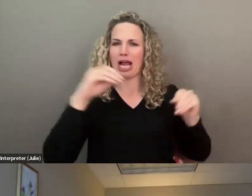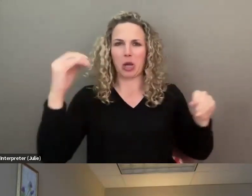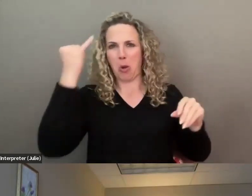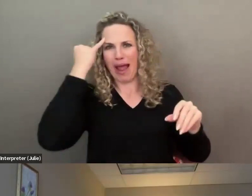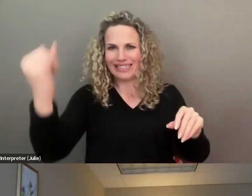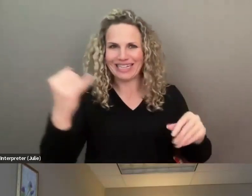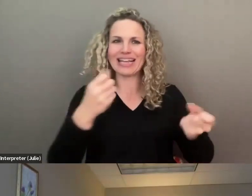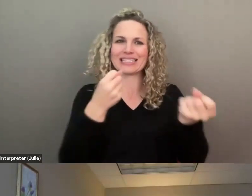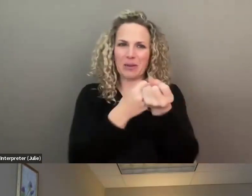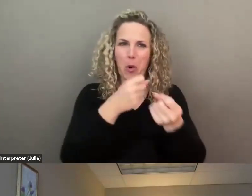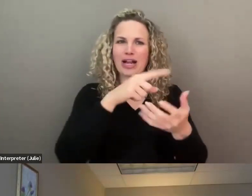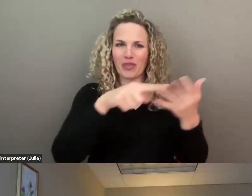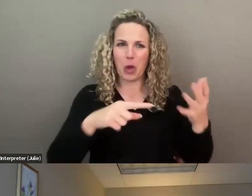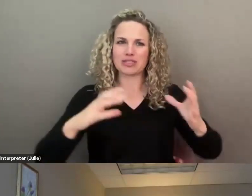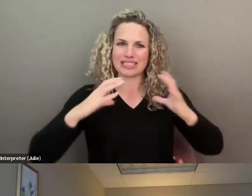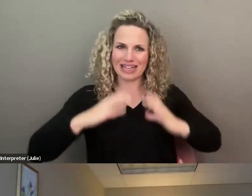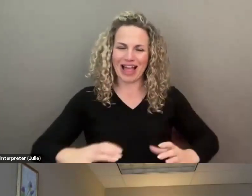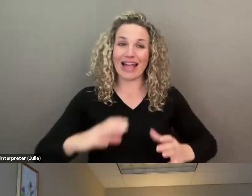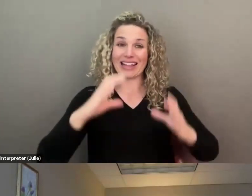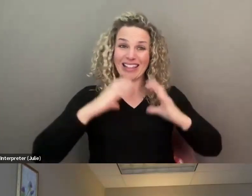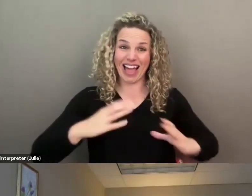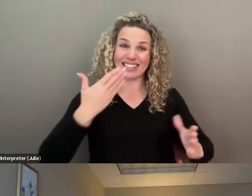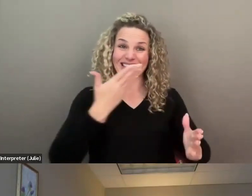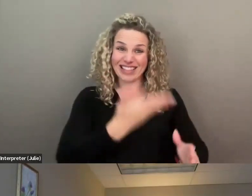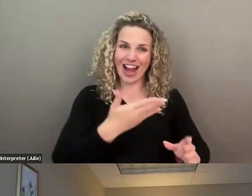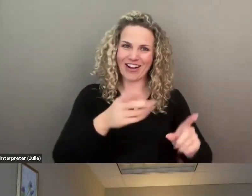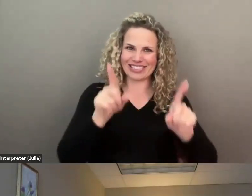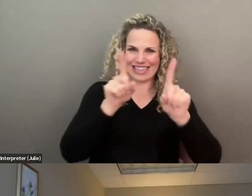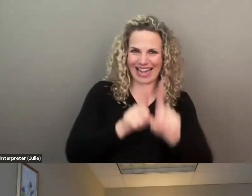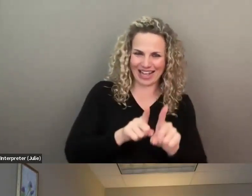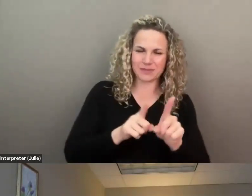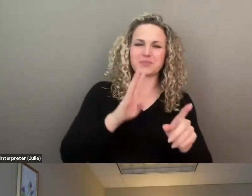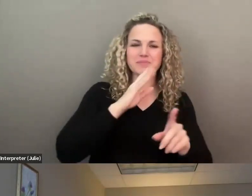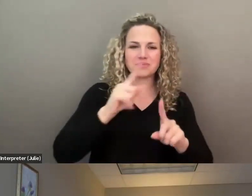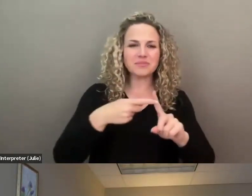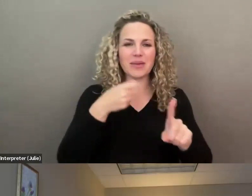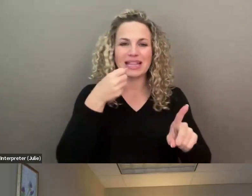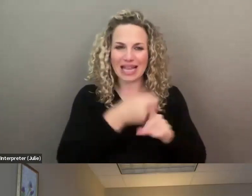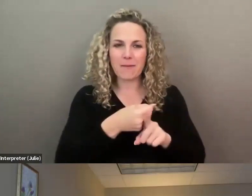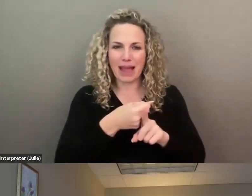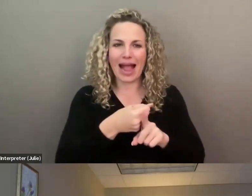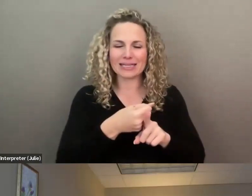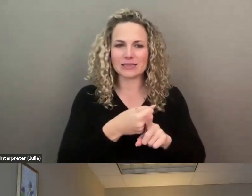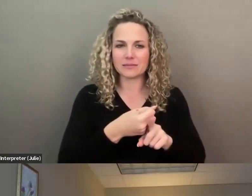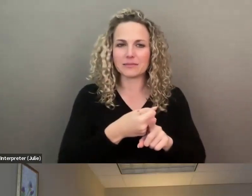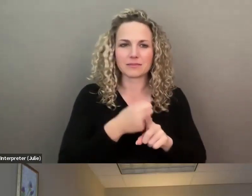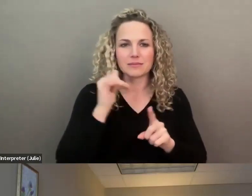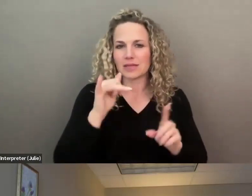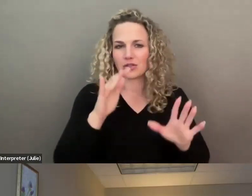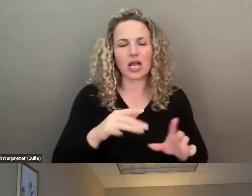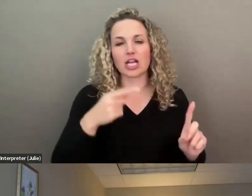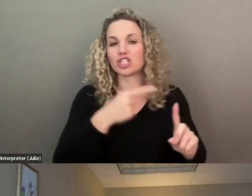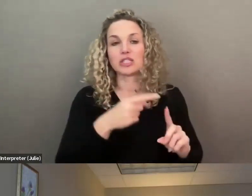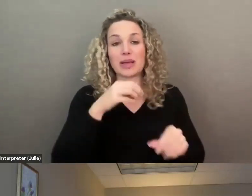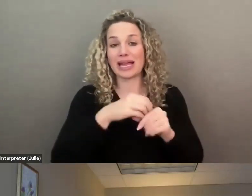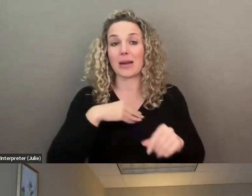you know, those clients, and to have the client right there standing next to her talking about the impact was. She has been in